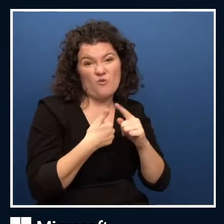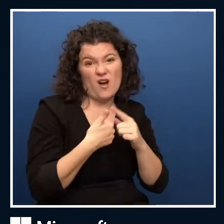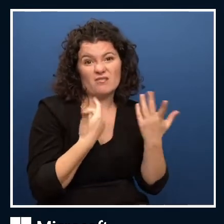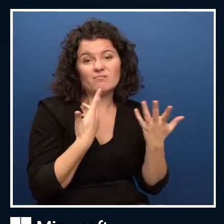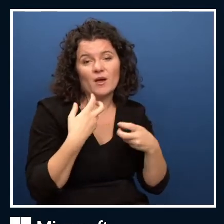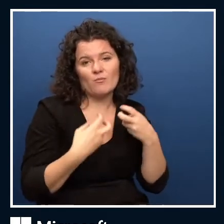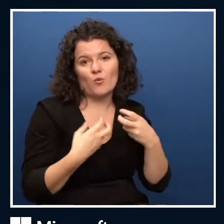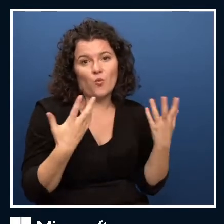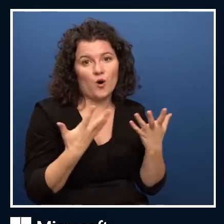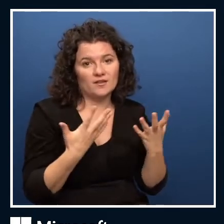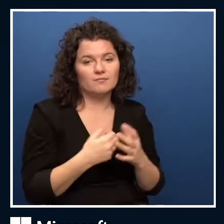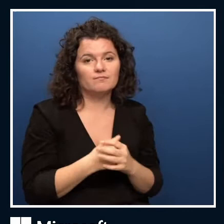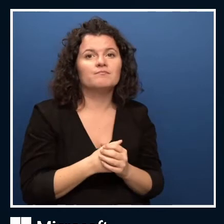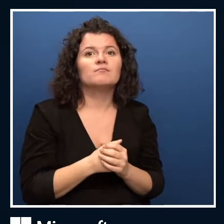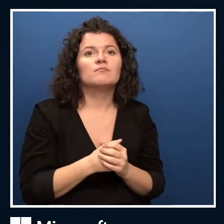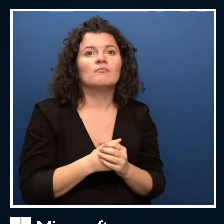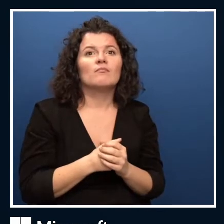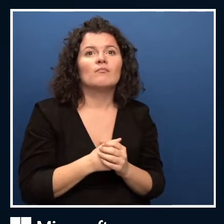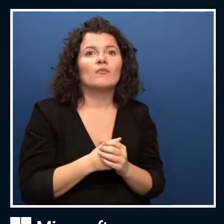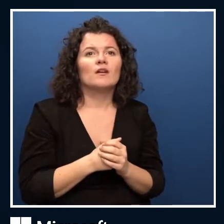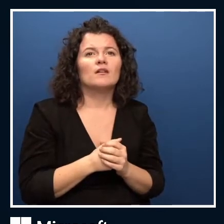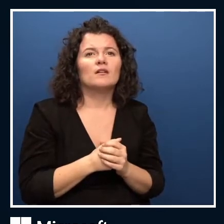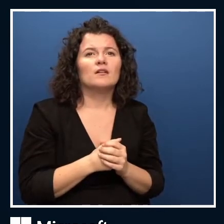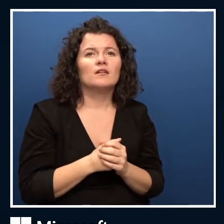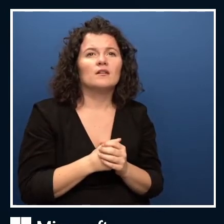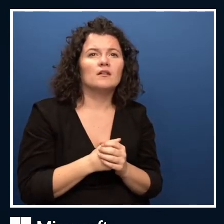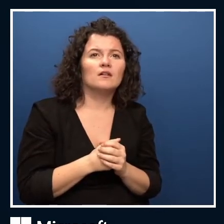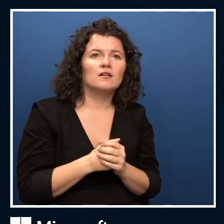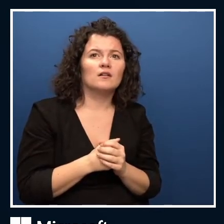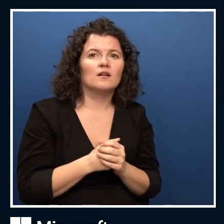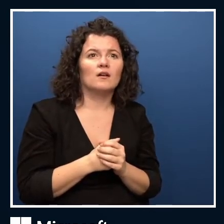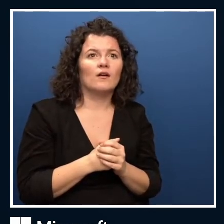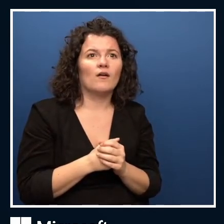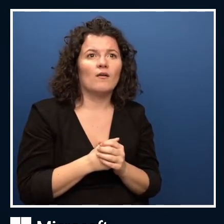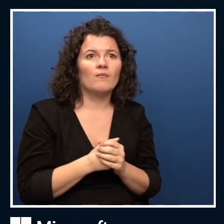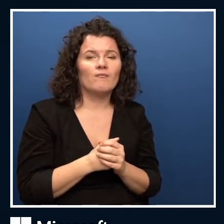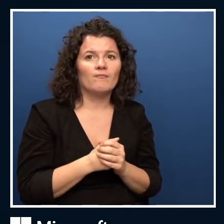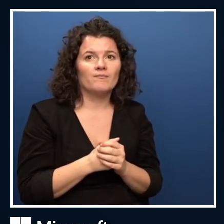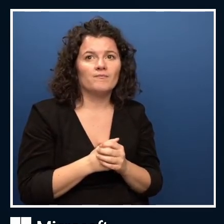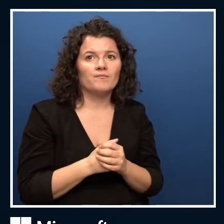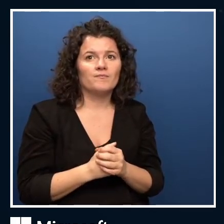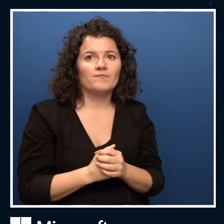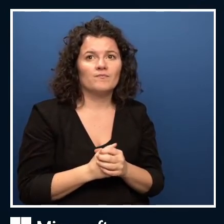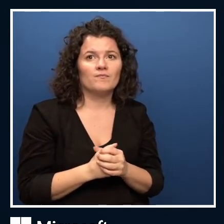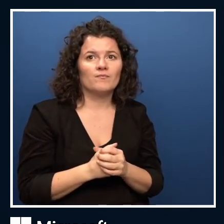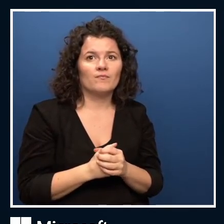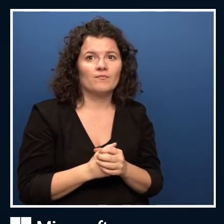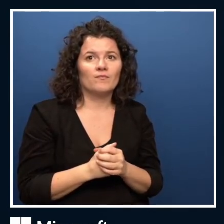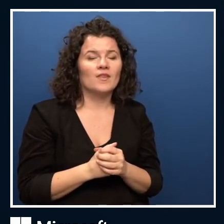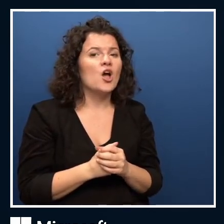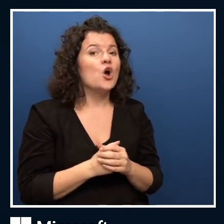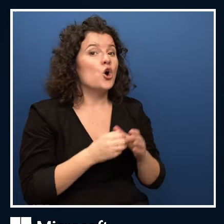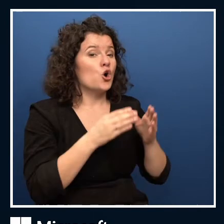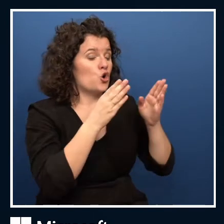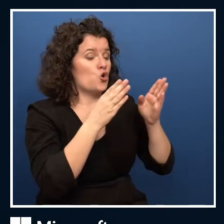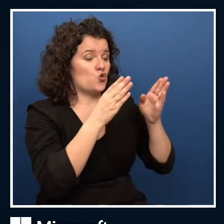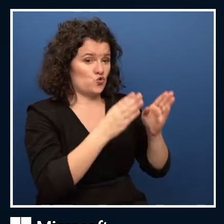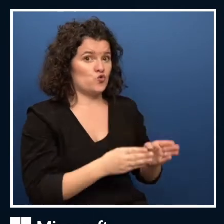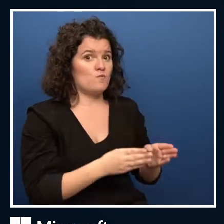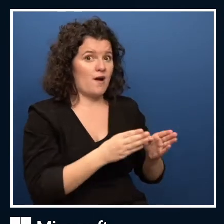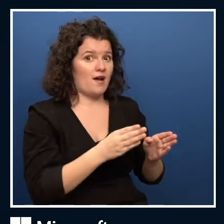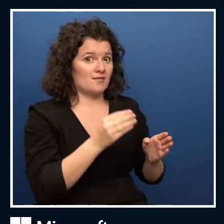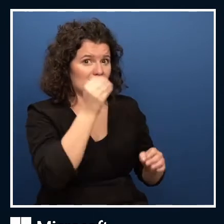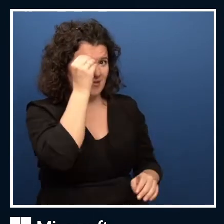only example of non-disputable intelligence is human intelligence, and it's really